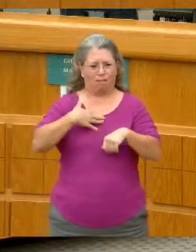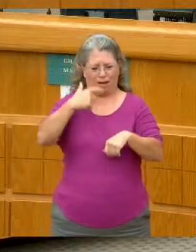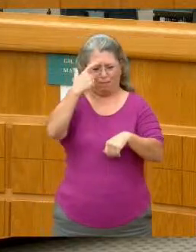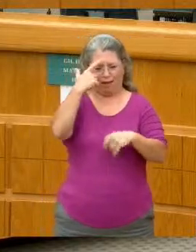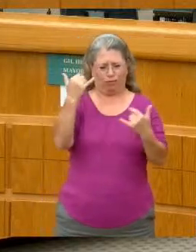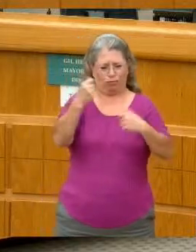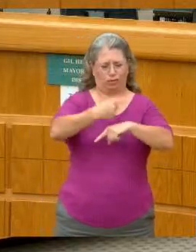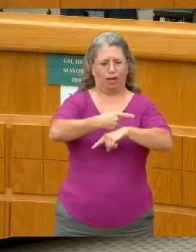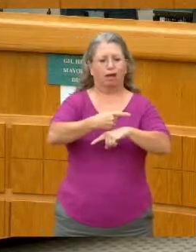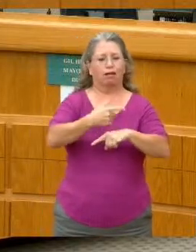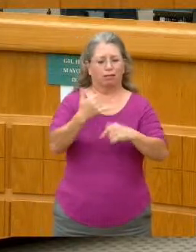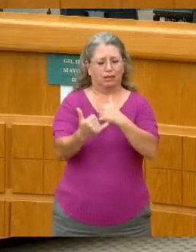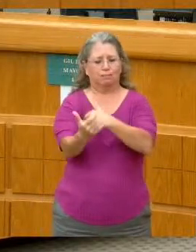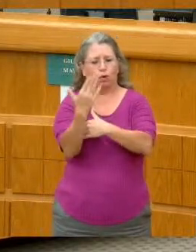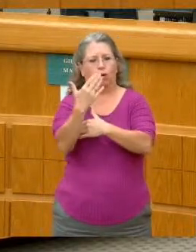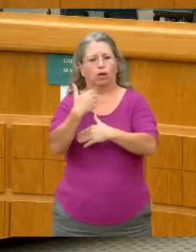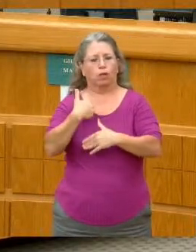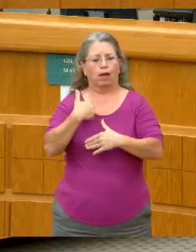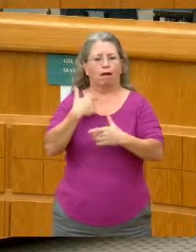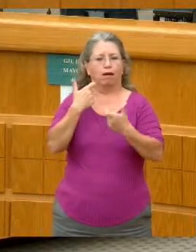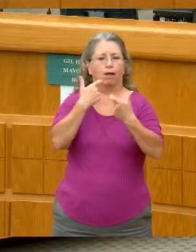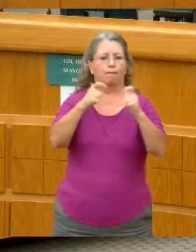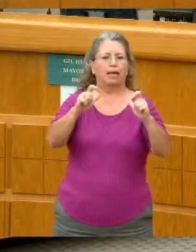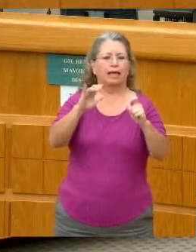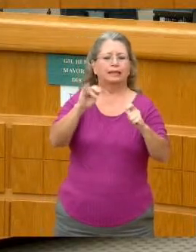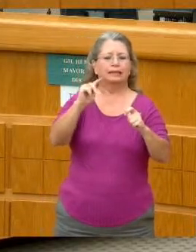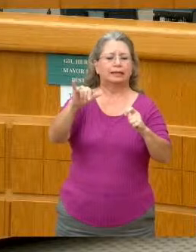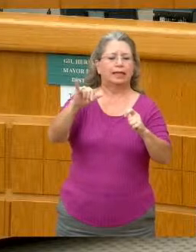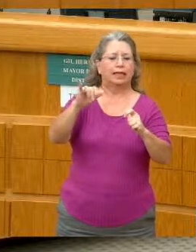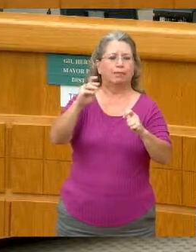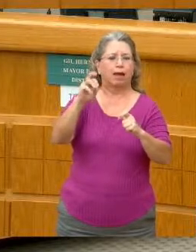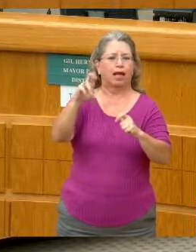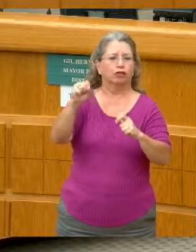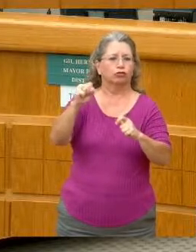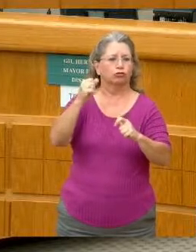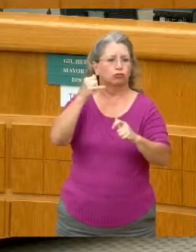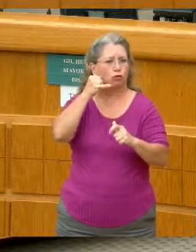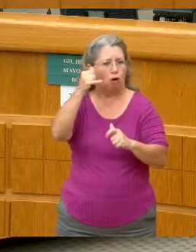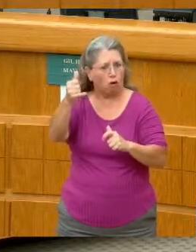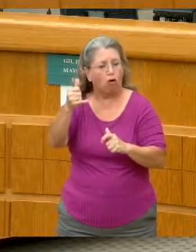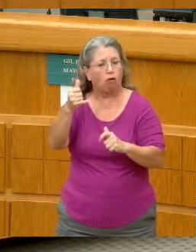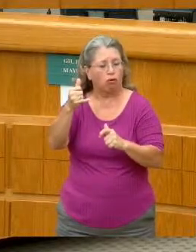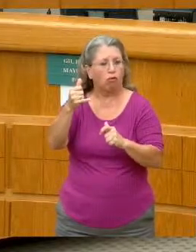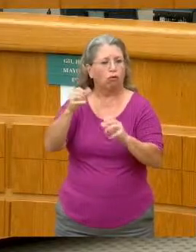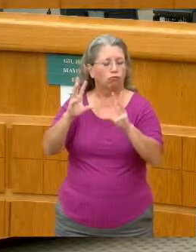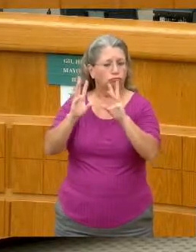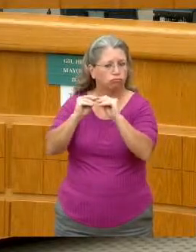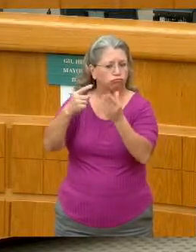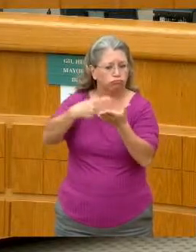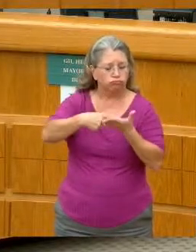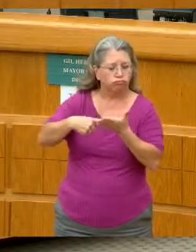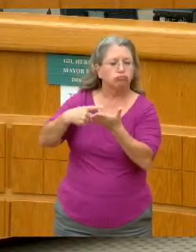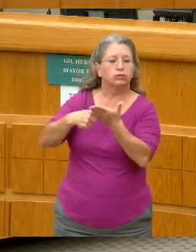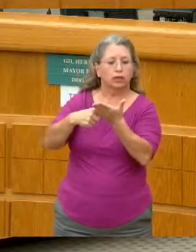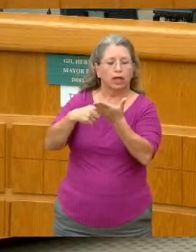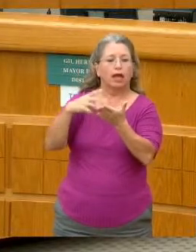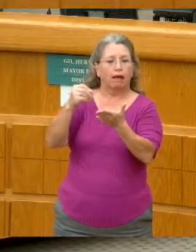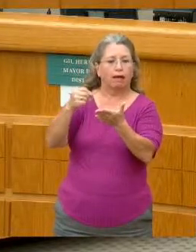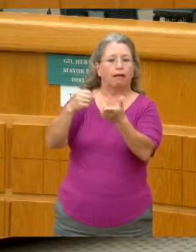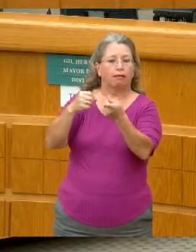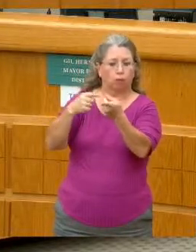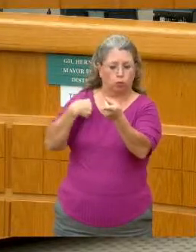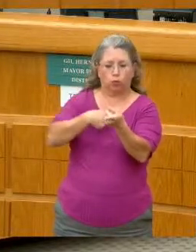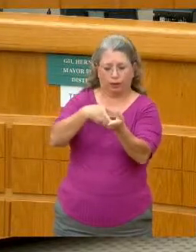the topic this morning was the reimbursements from the federal government and what the next round of reimbursements could